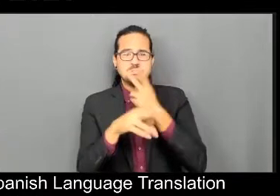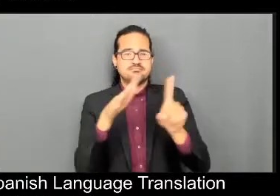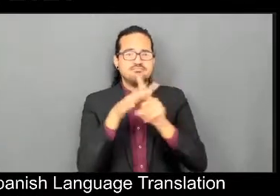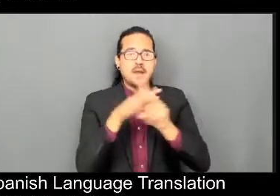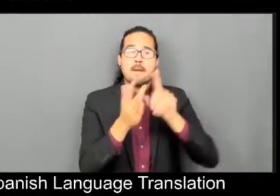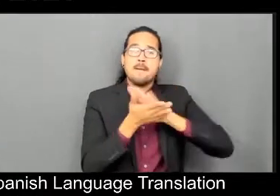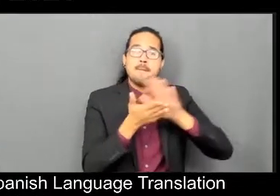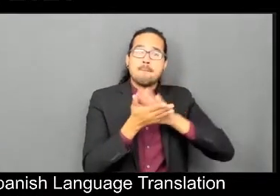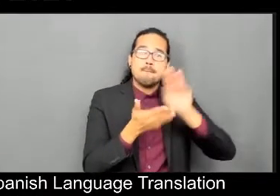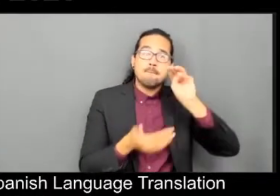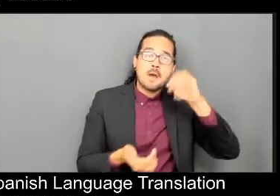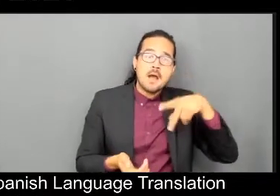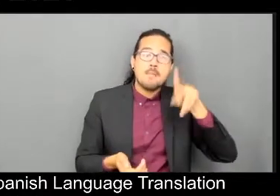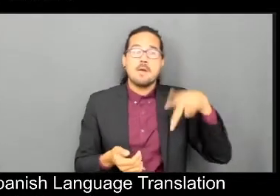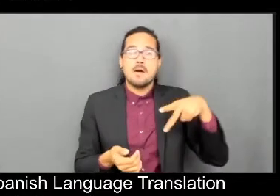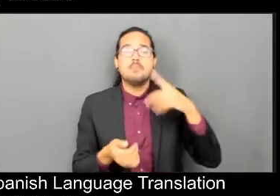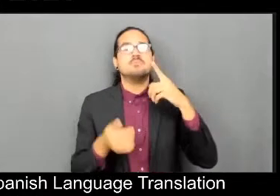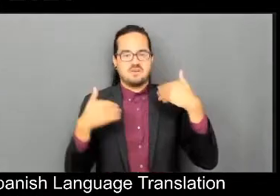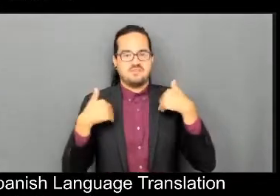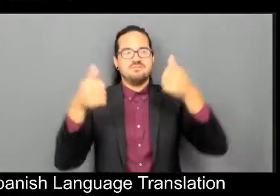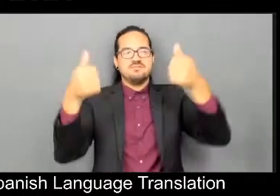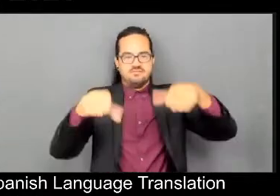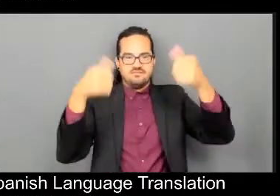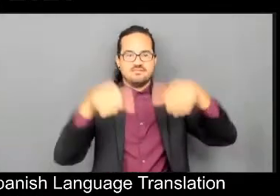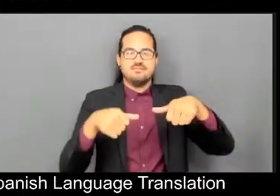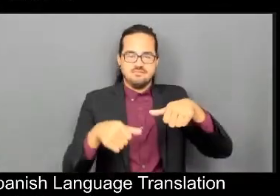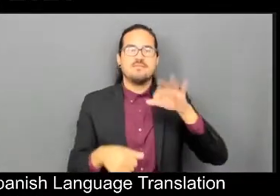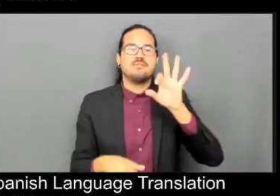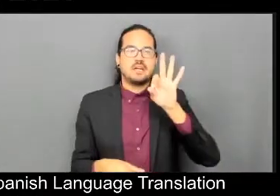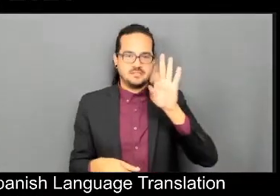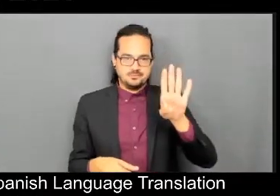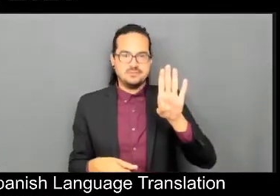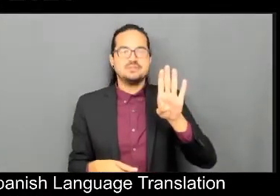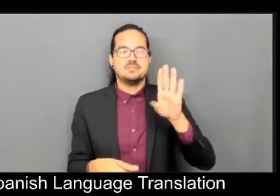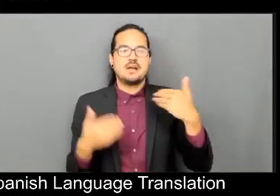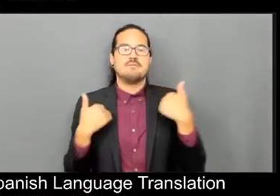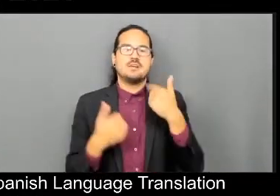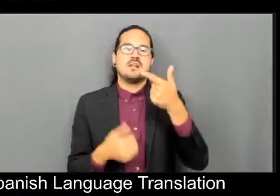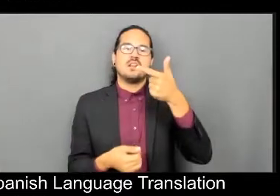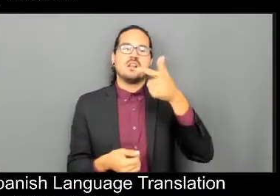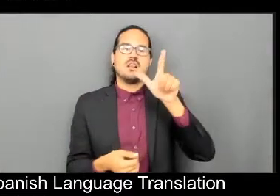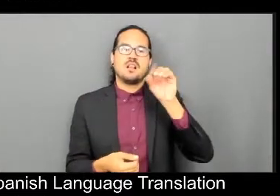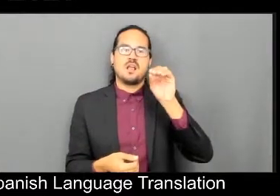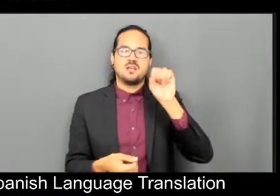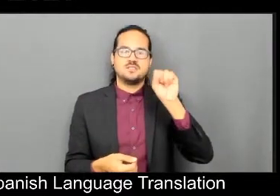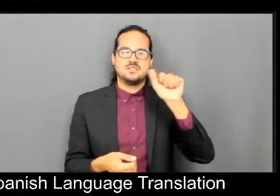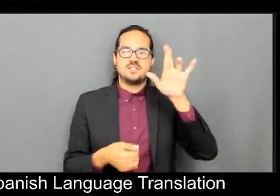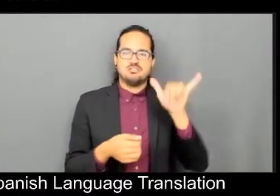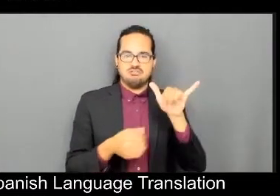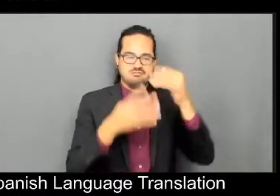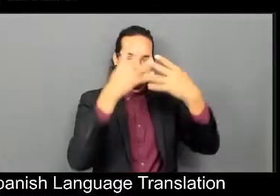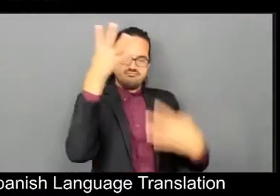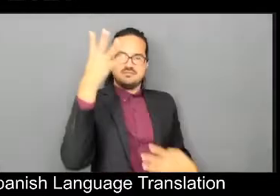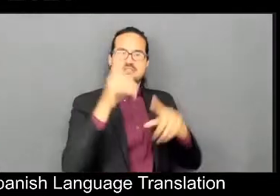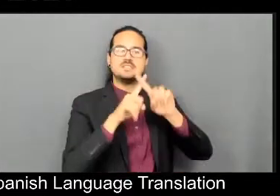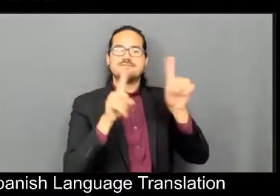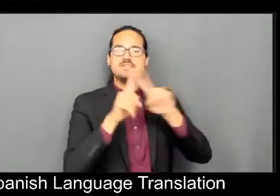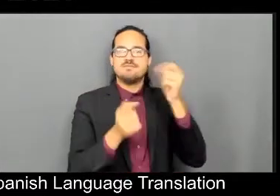firefighting terminology. I'll just end with some of the fire statistics for today. We are now at